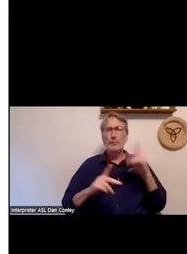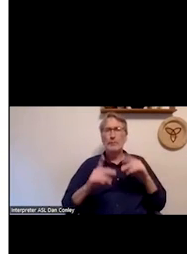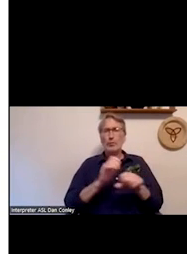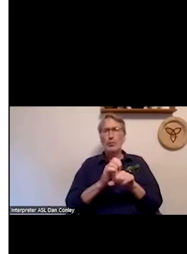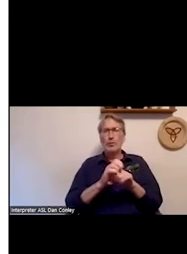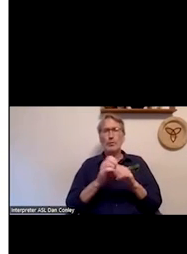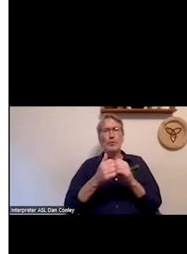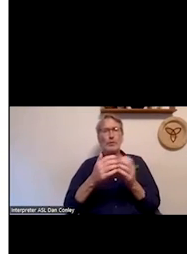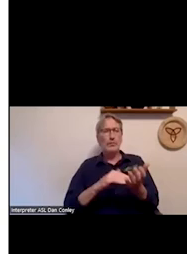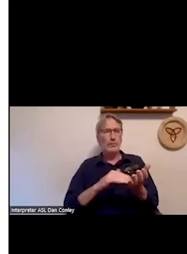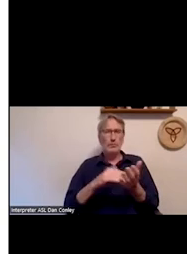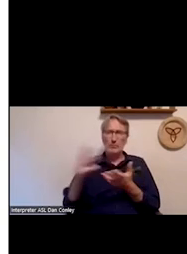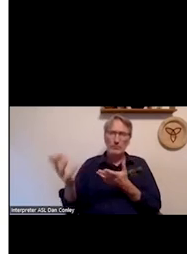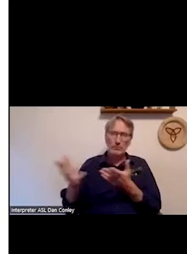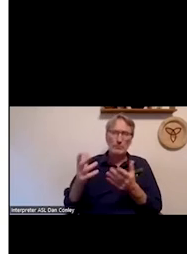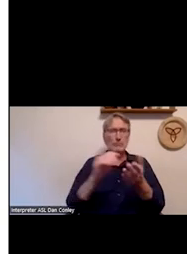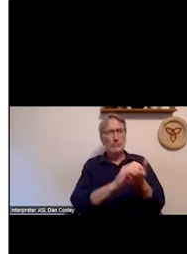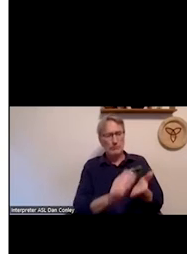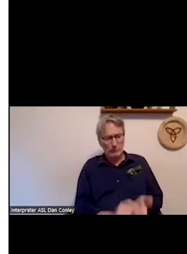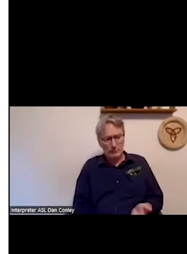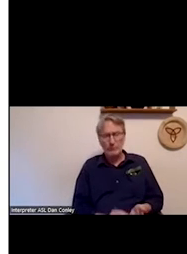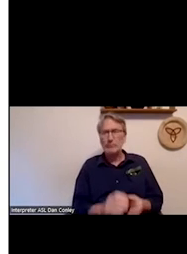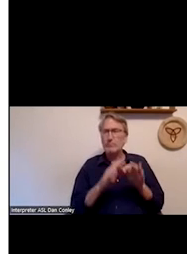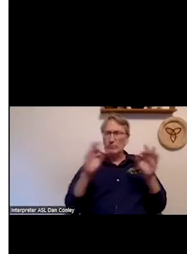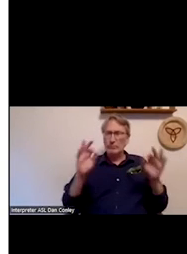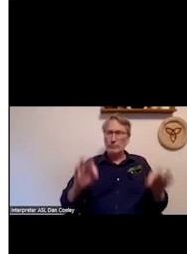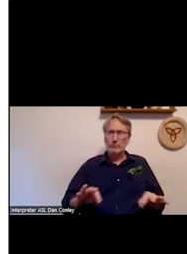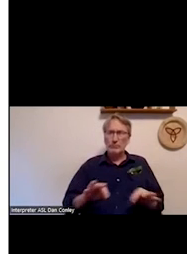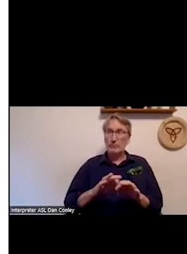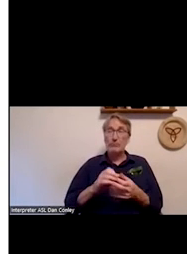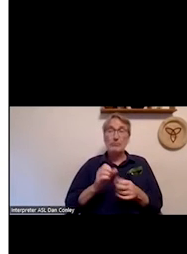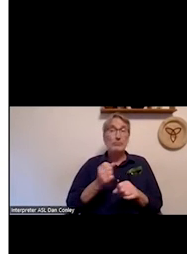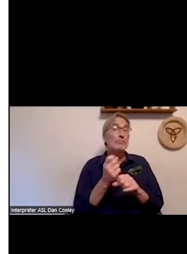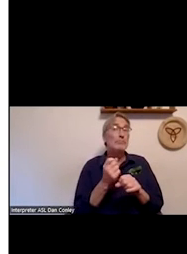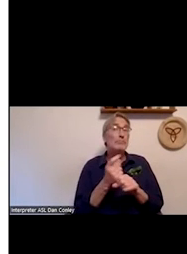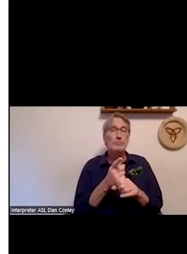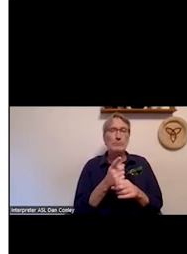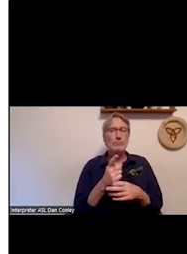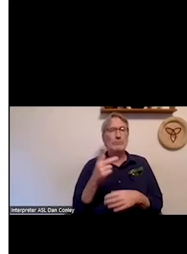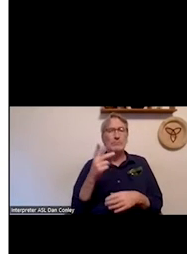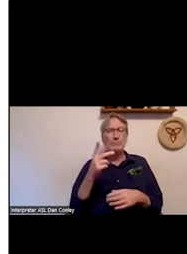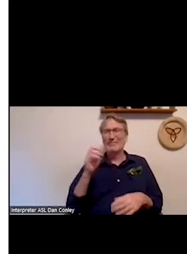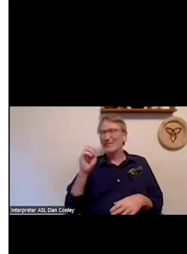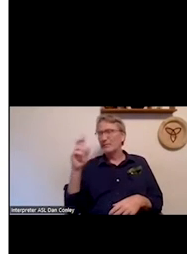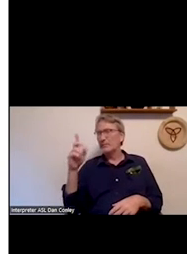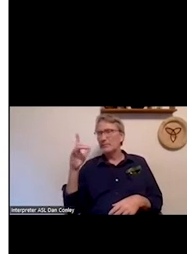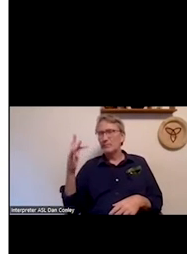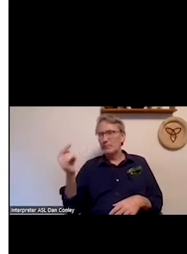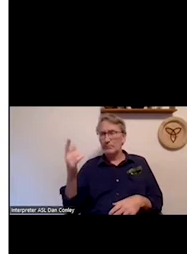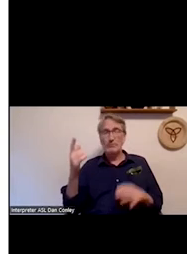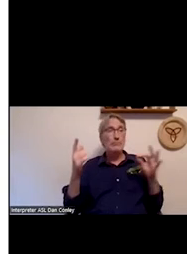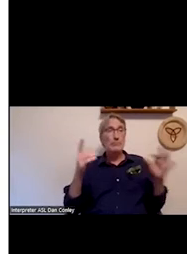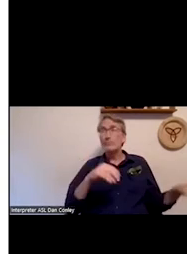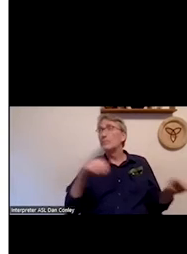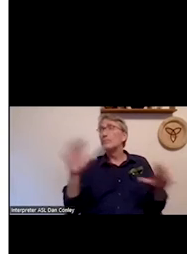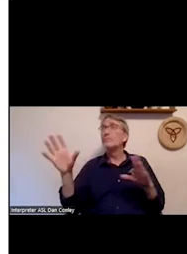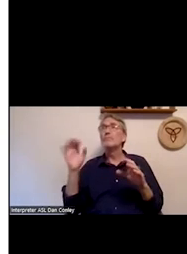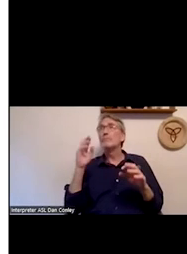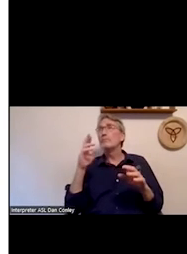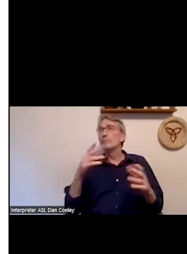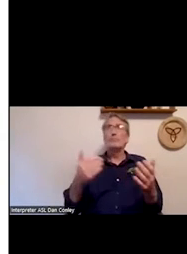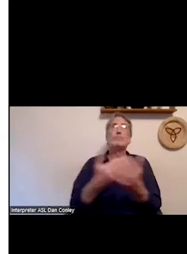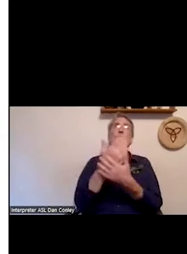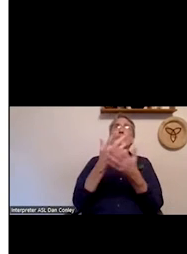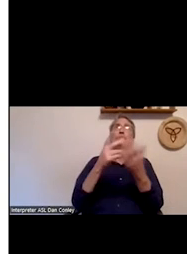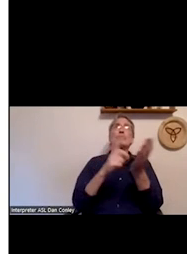doctor to fill out the emergency information form and update it every year. This way, if a child has to relocate or see a provider who